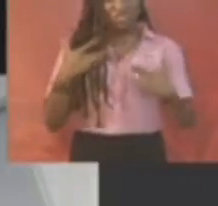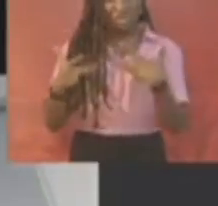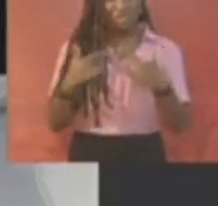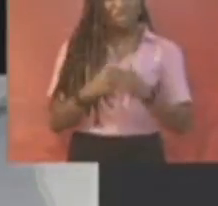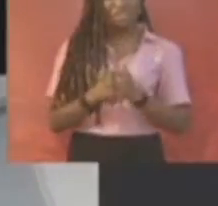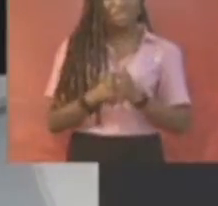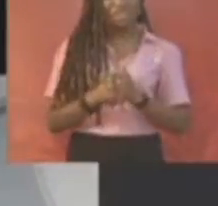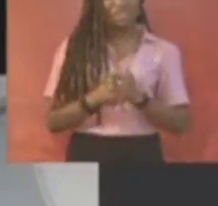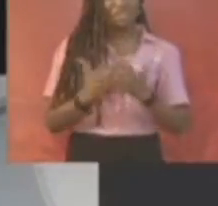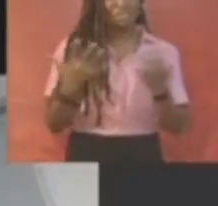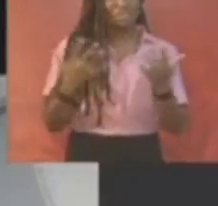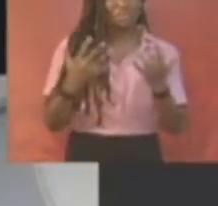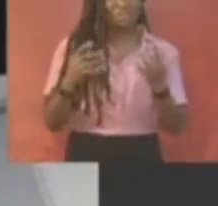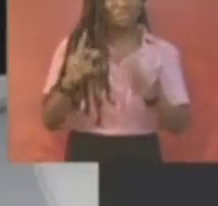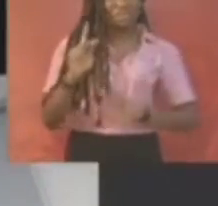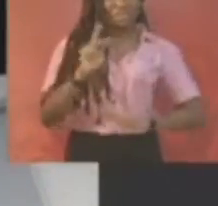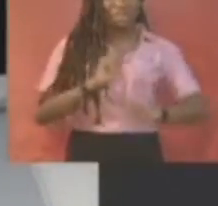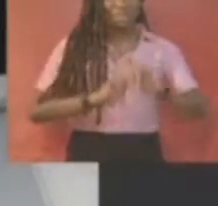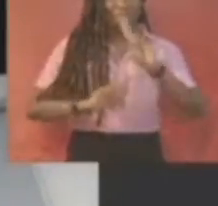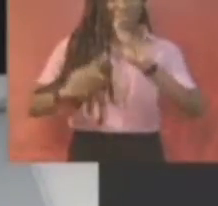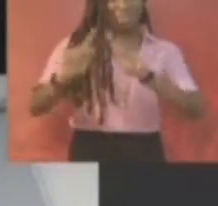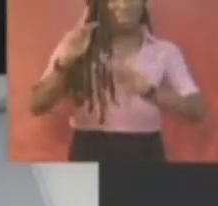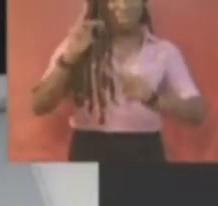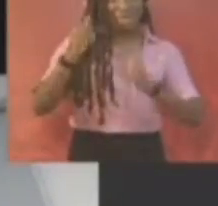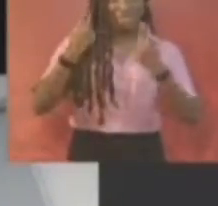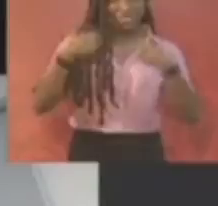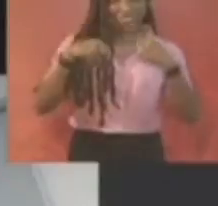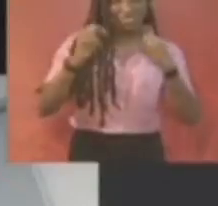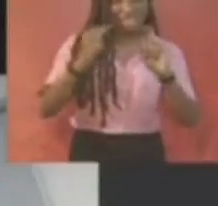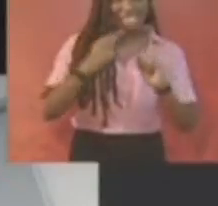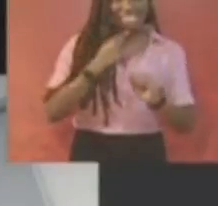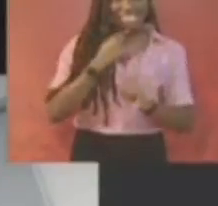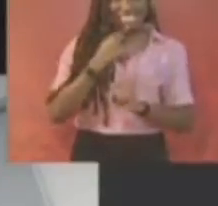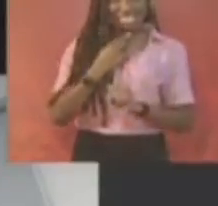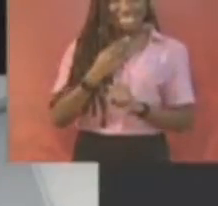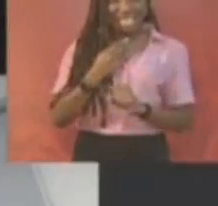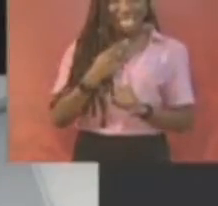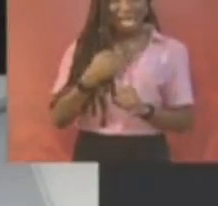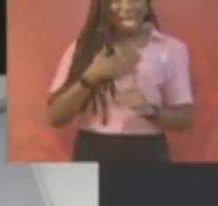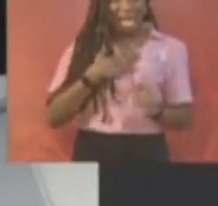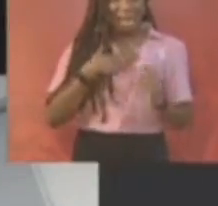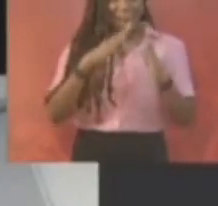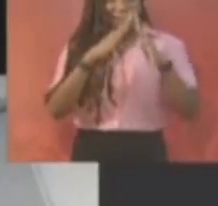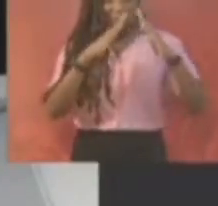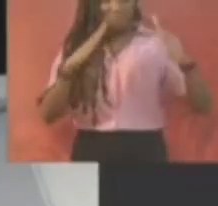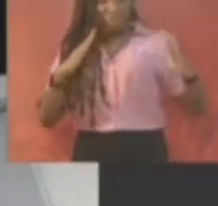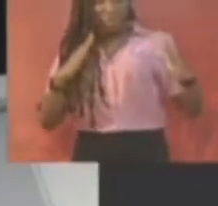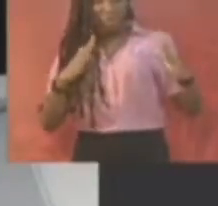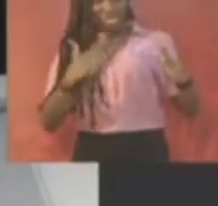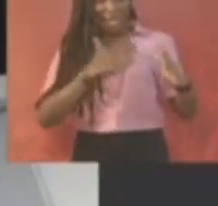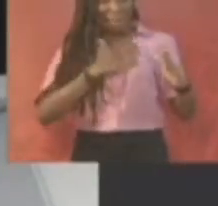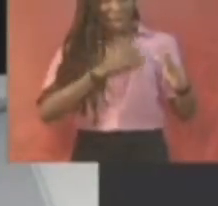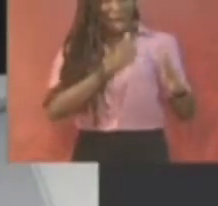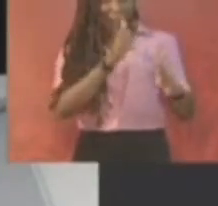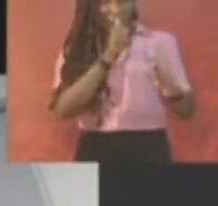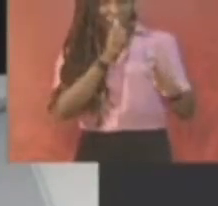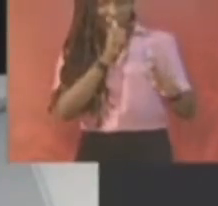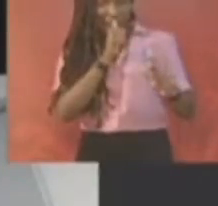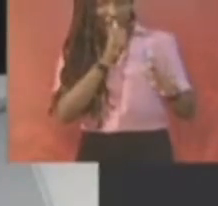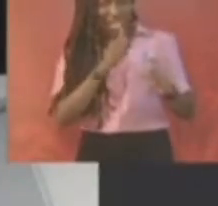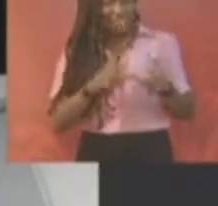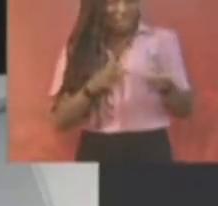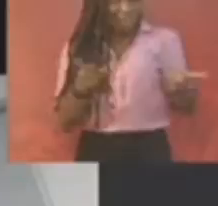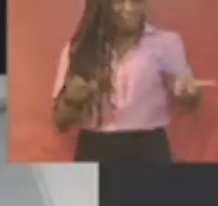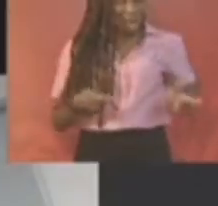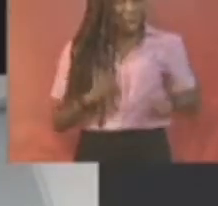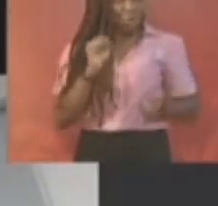private versus public spaces to kind of get around and have these large gatherings? And are you especially concerned that the